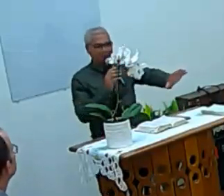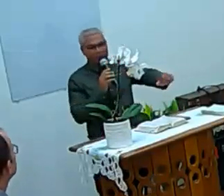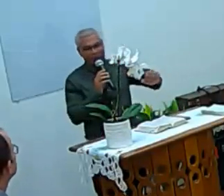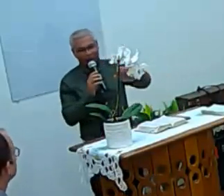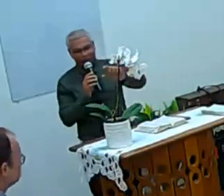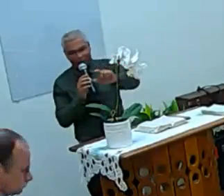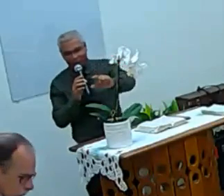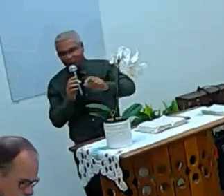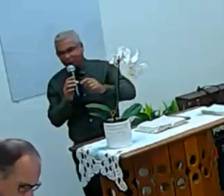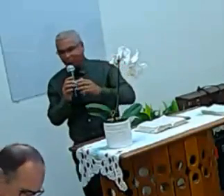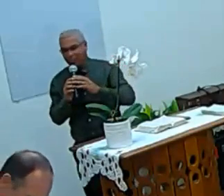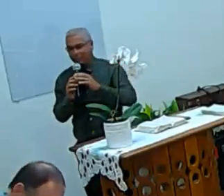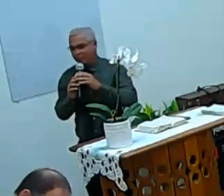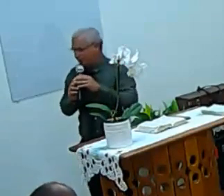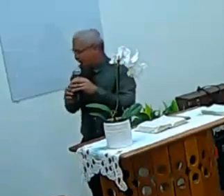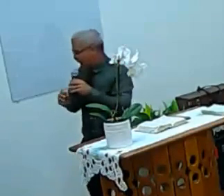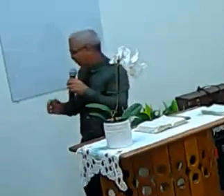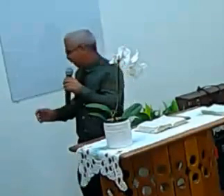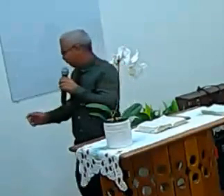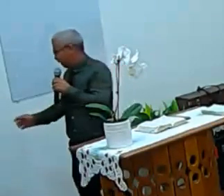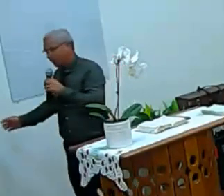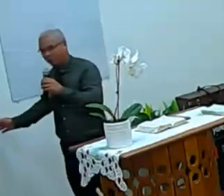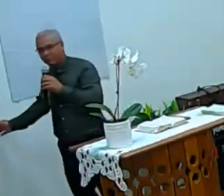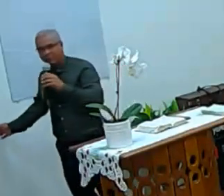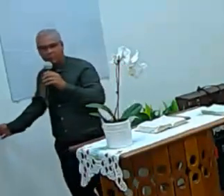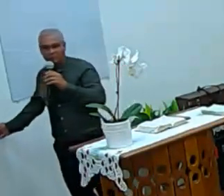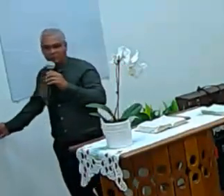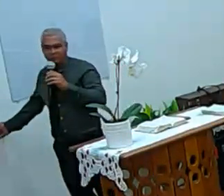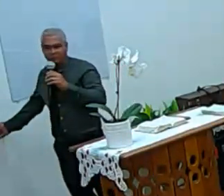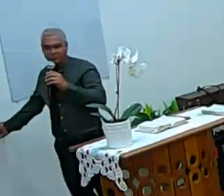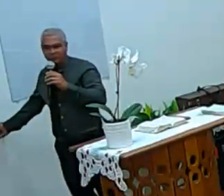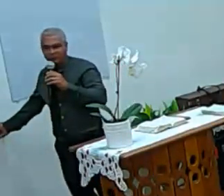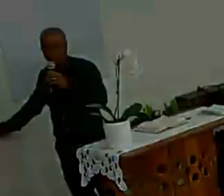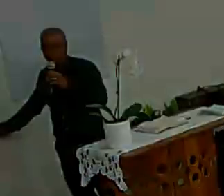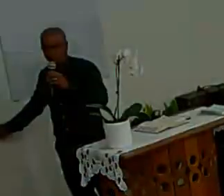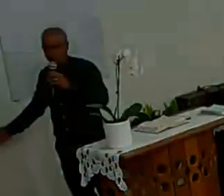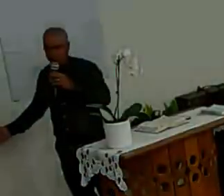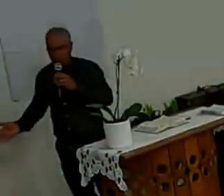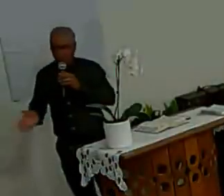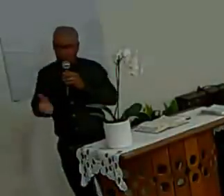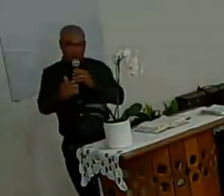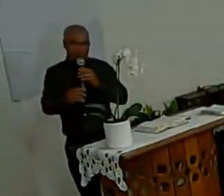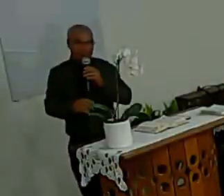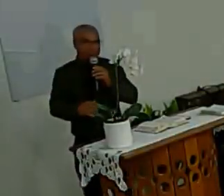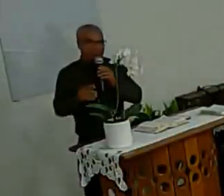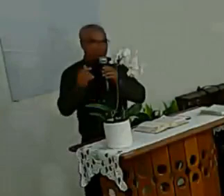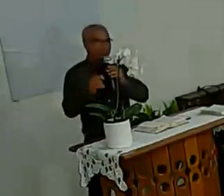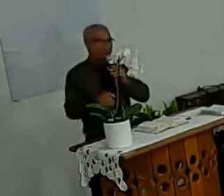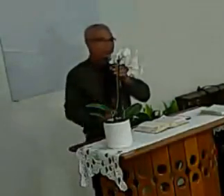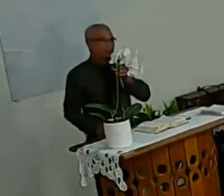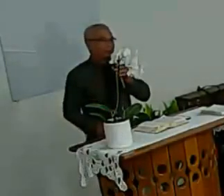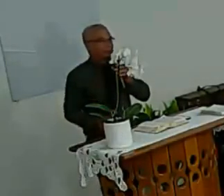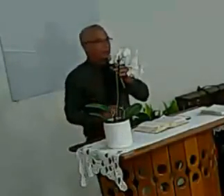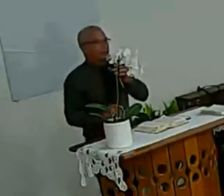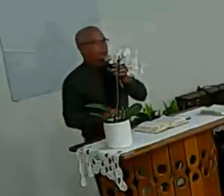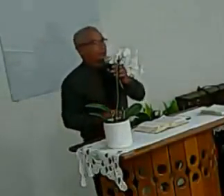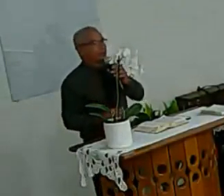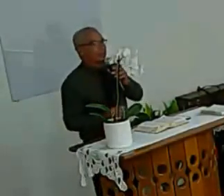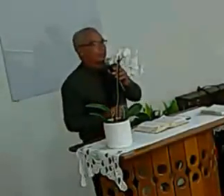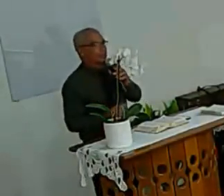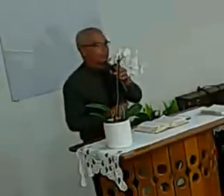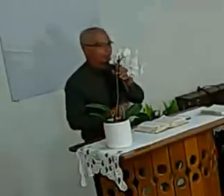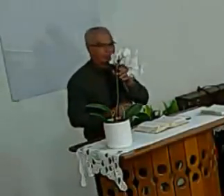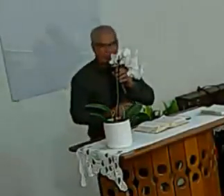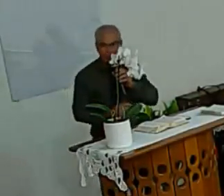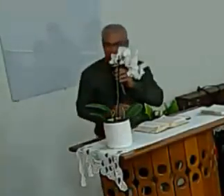Okay, so the church may be seated. The children that will receive the class are going to do their homework. They can go